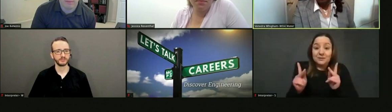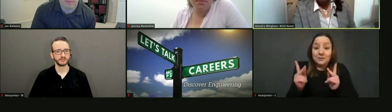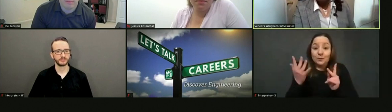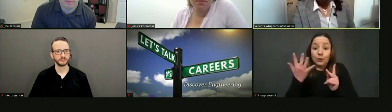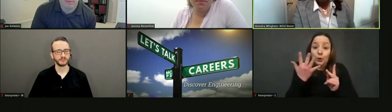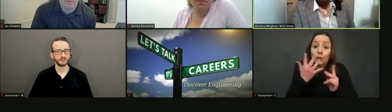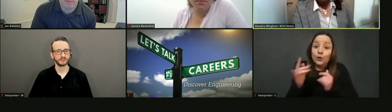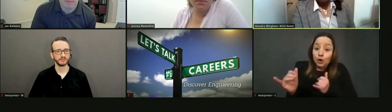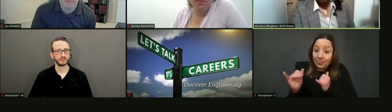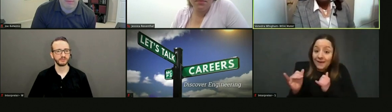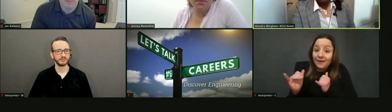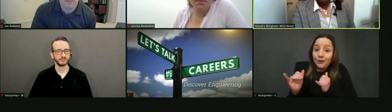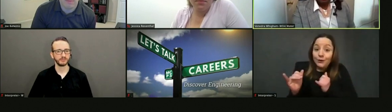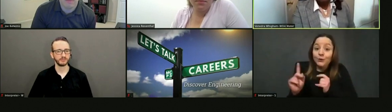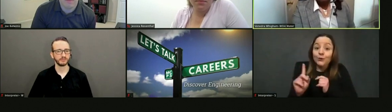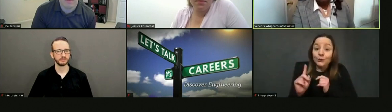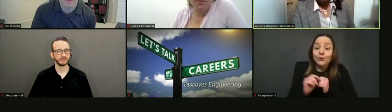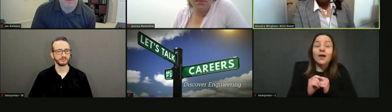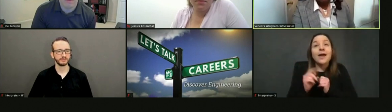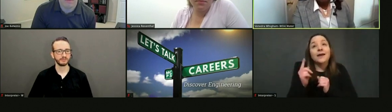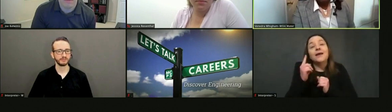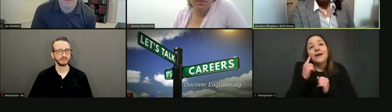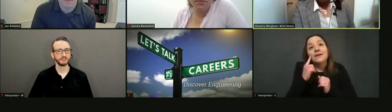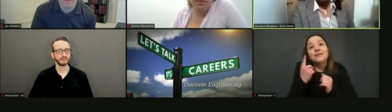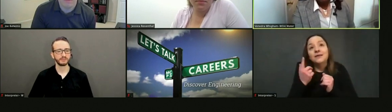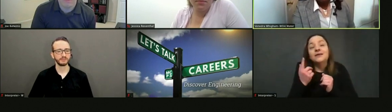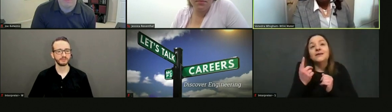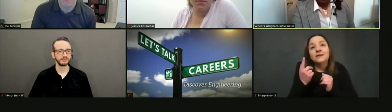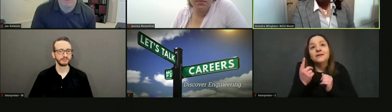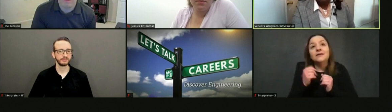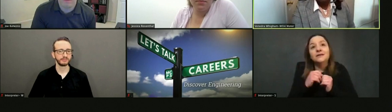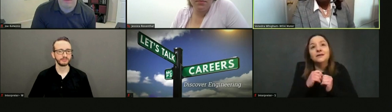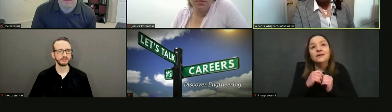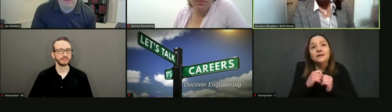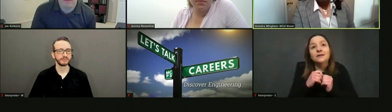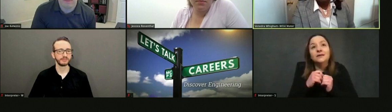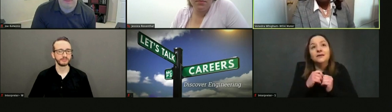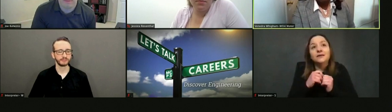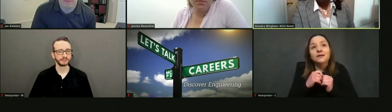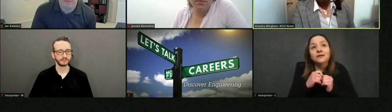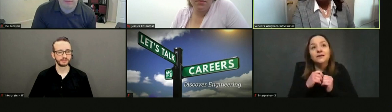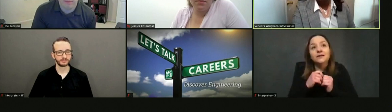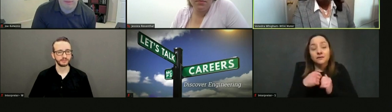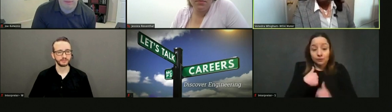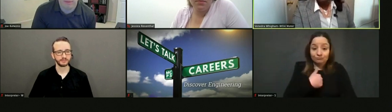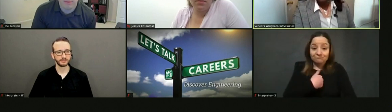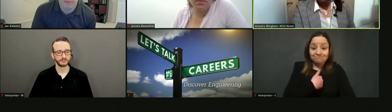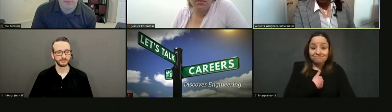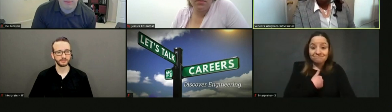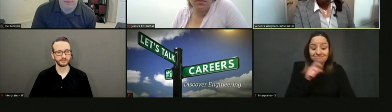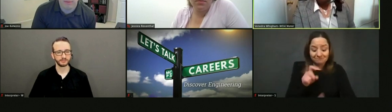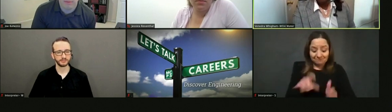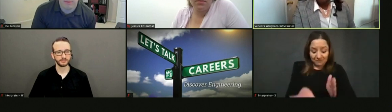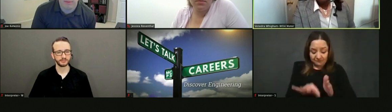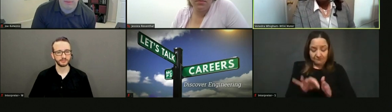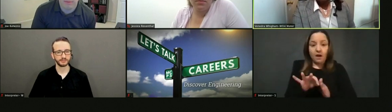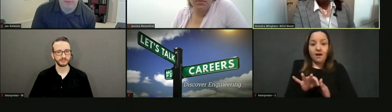you. And I think that I think you have to kind of find your voice and speak